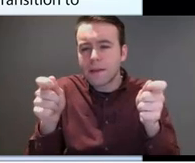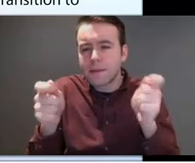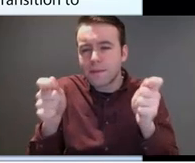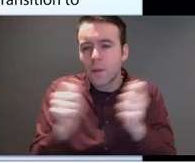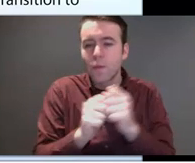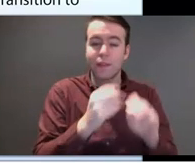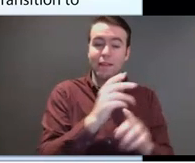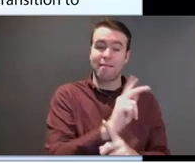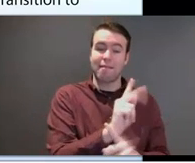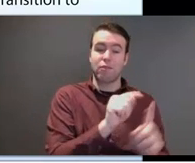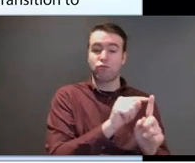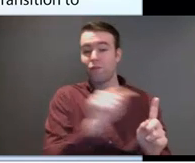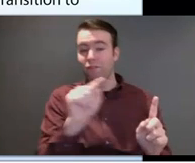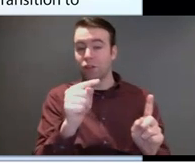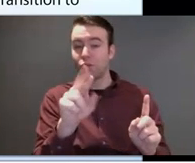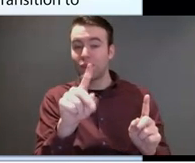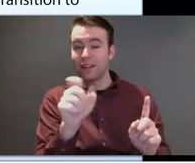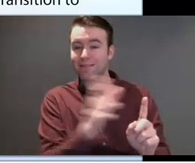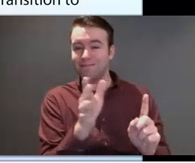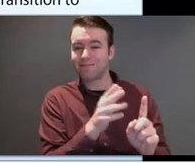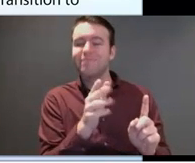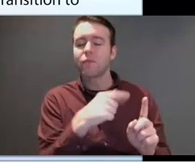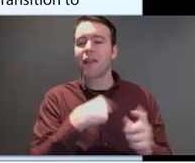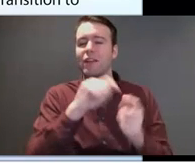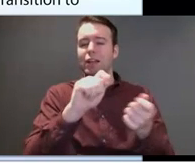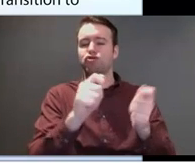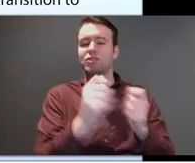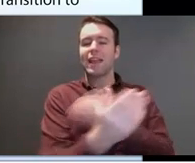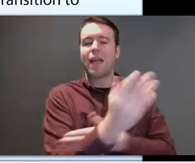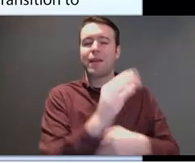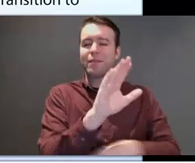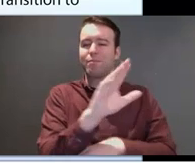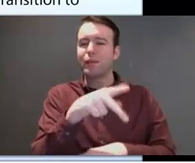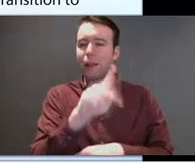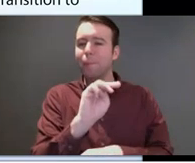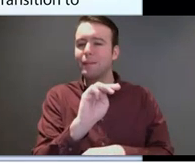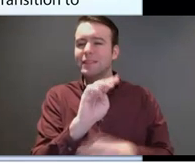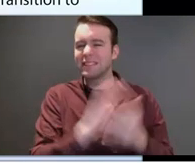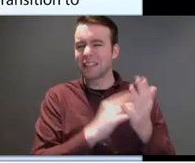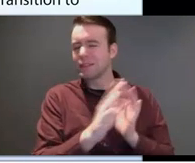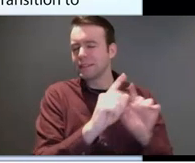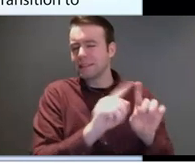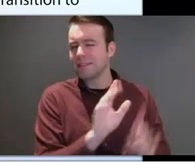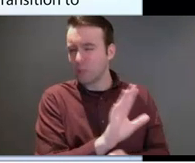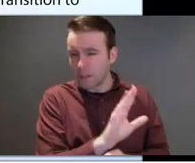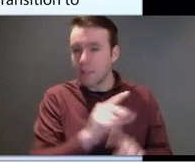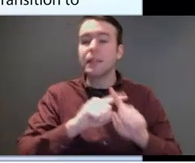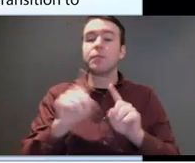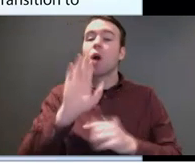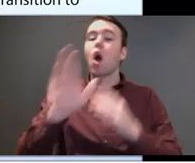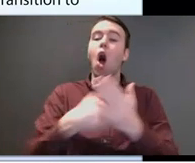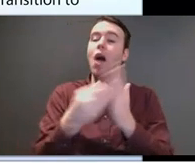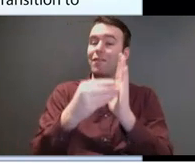through first grade students because they're going to have an adjusted AM and PM schedule. But all the students will